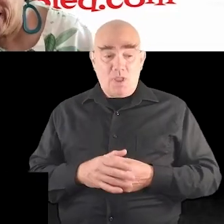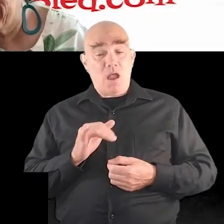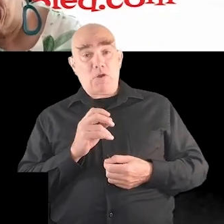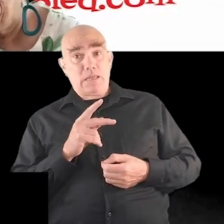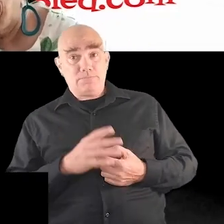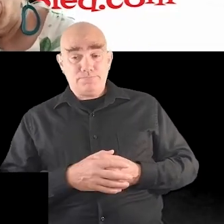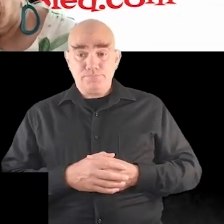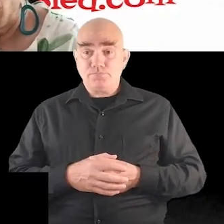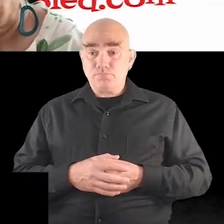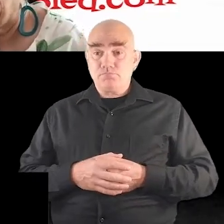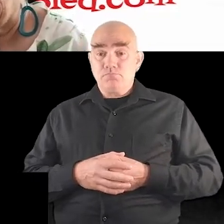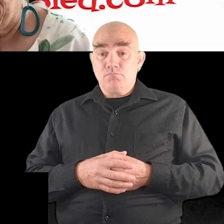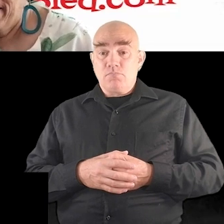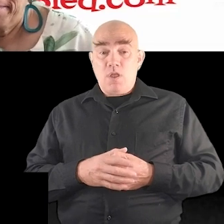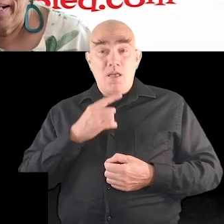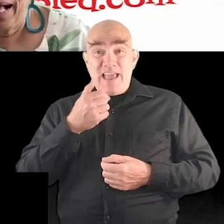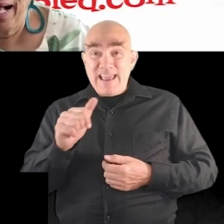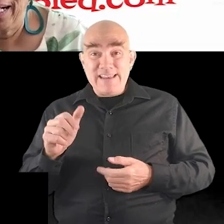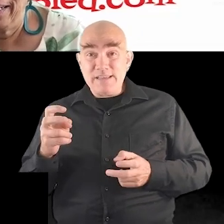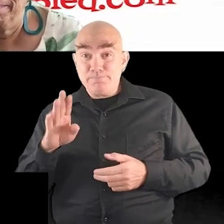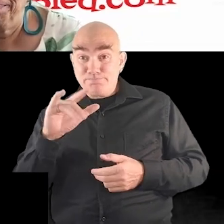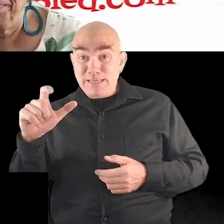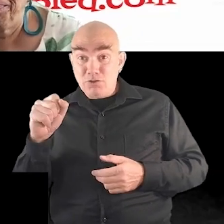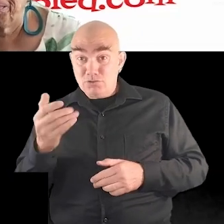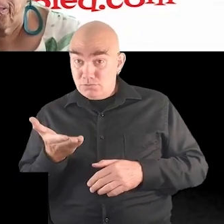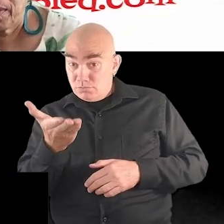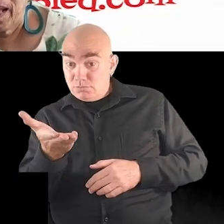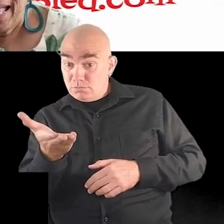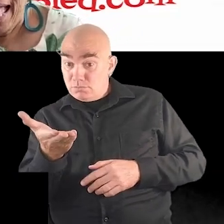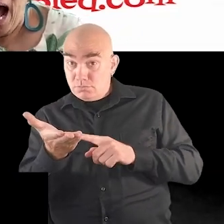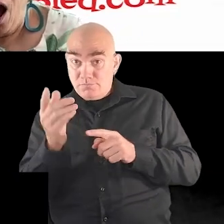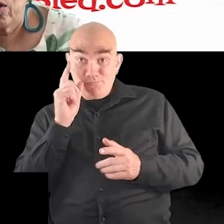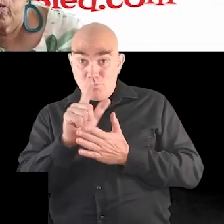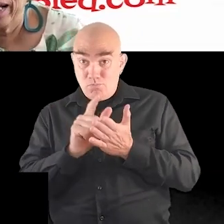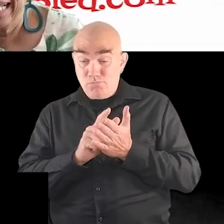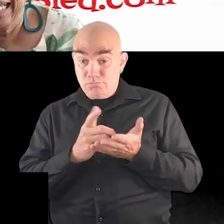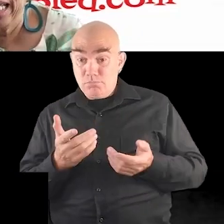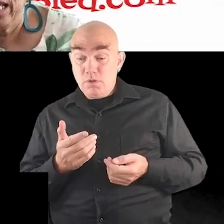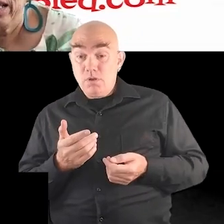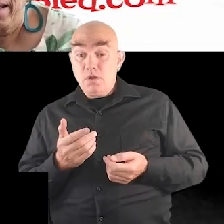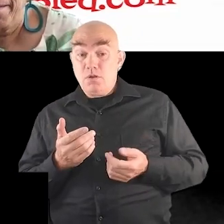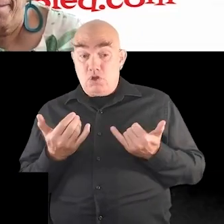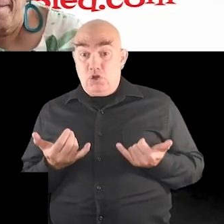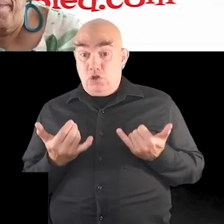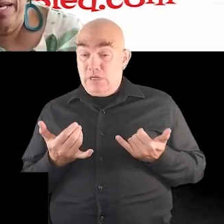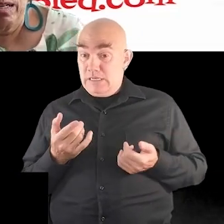Okay, okay. Um, Are there